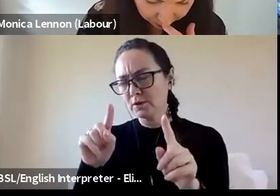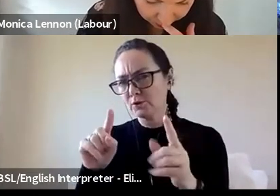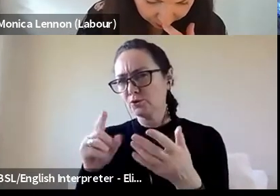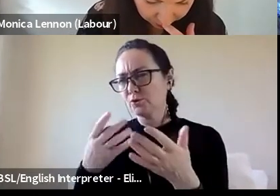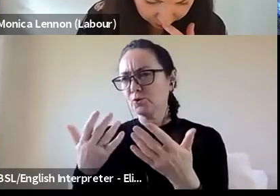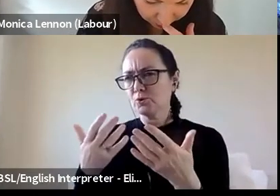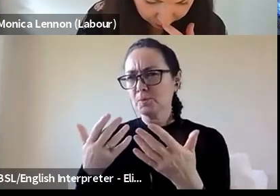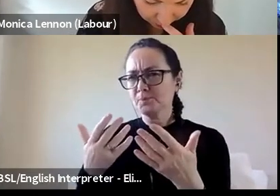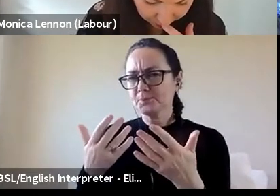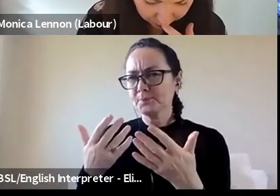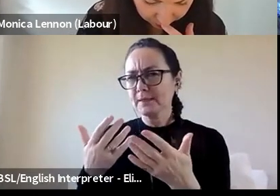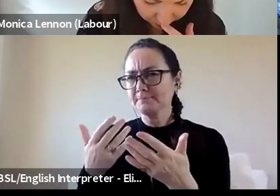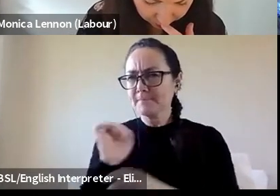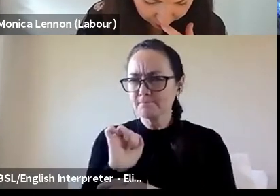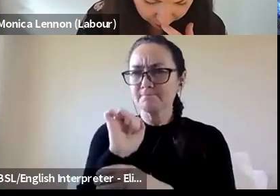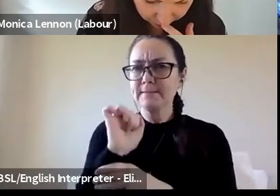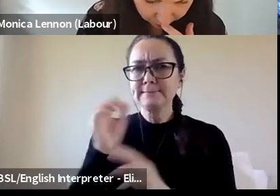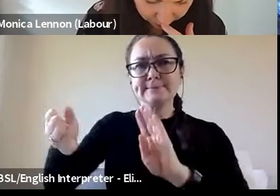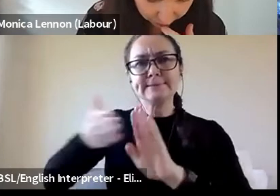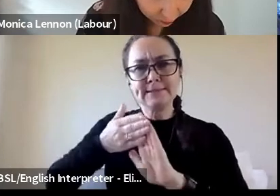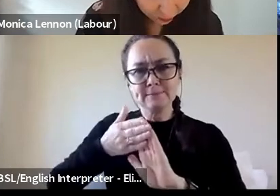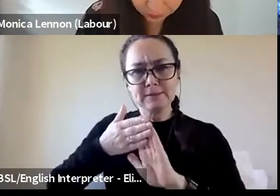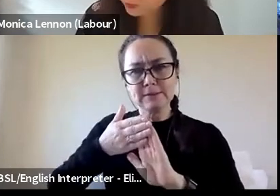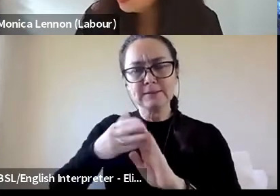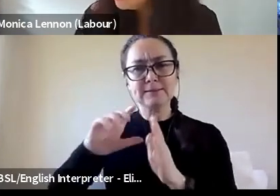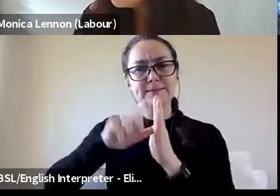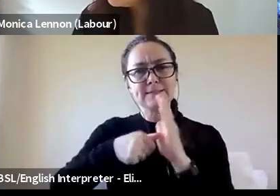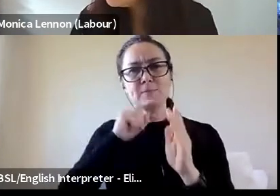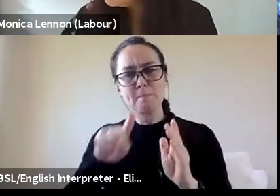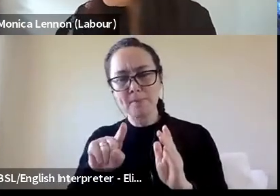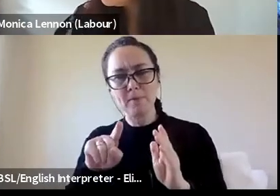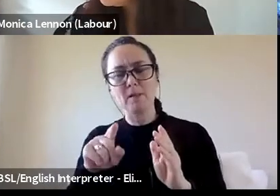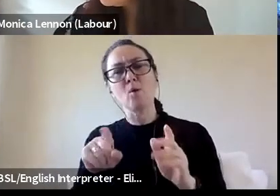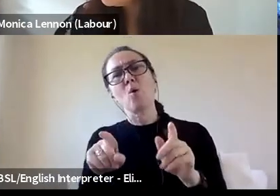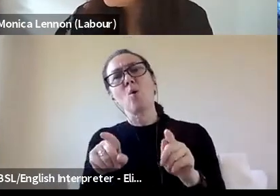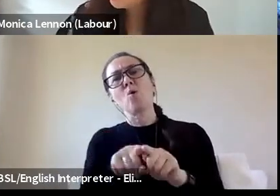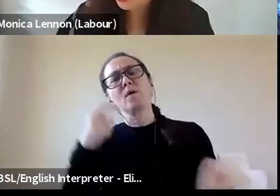and tackling the way that basically Scotland perceives